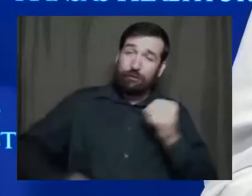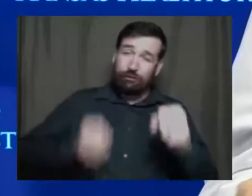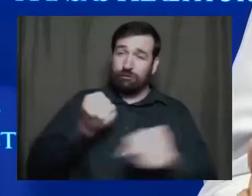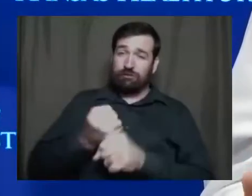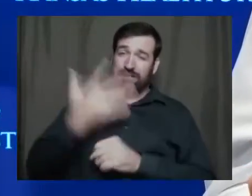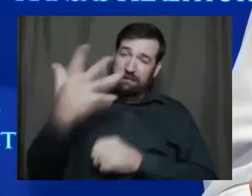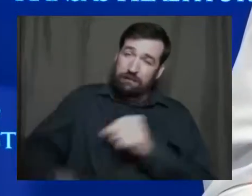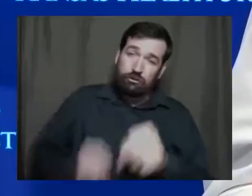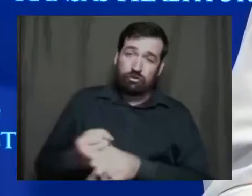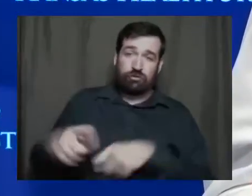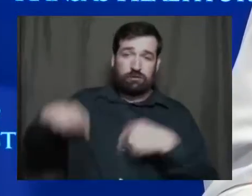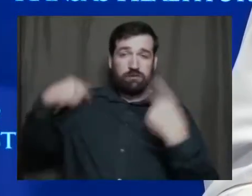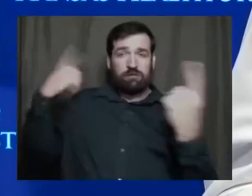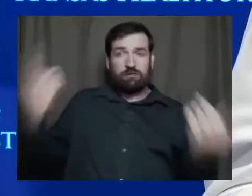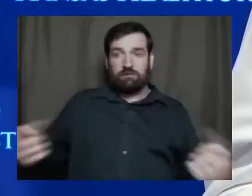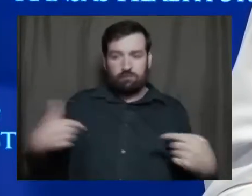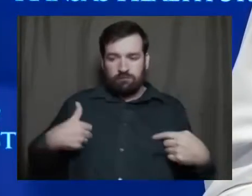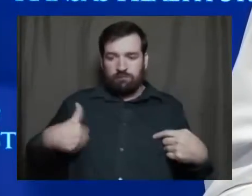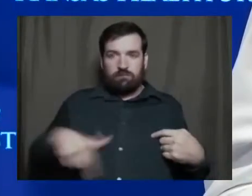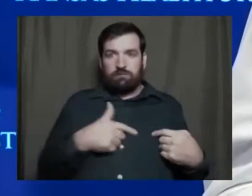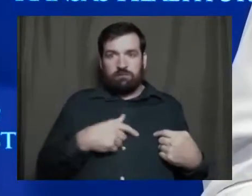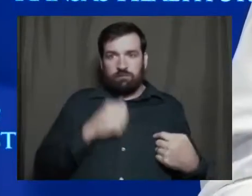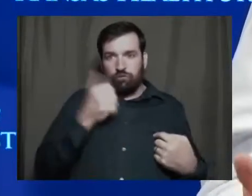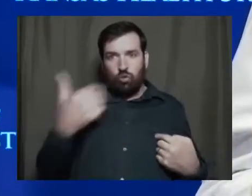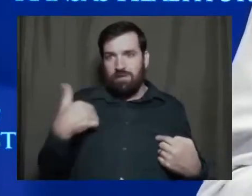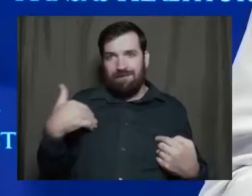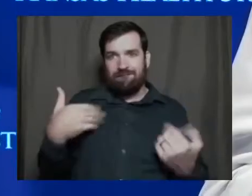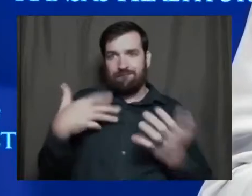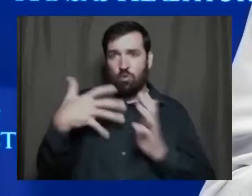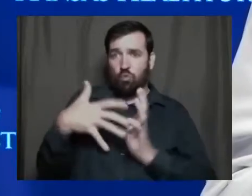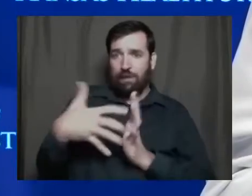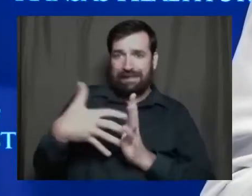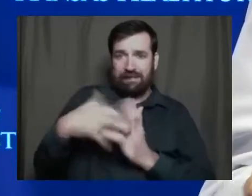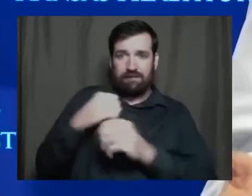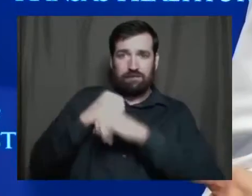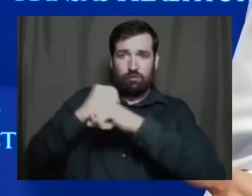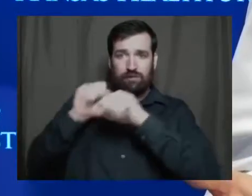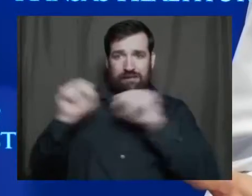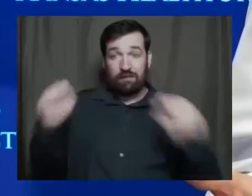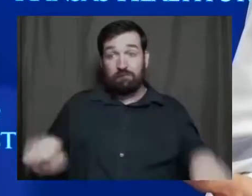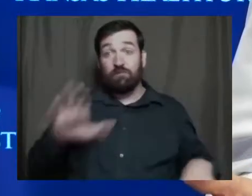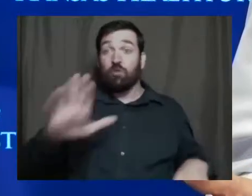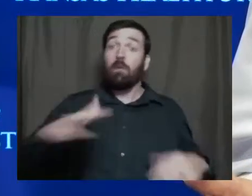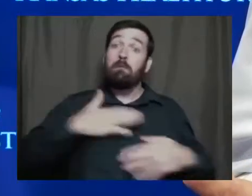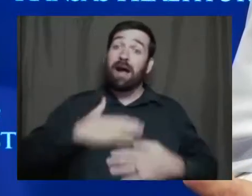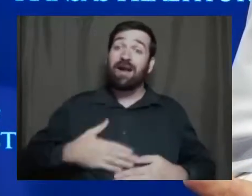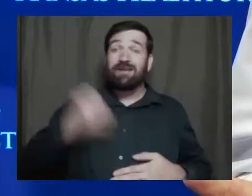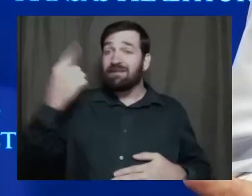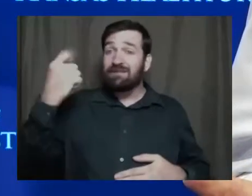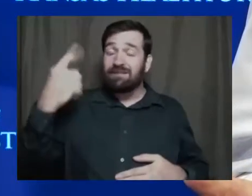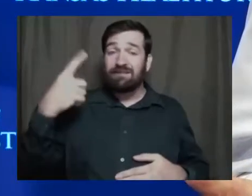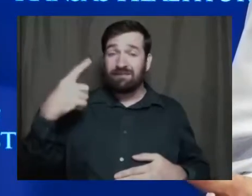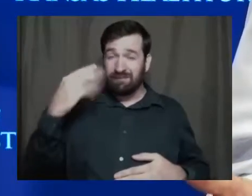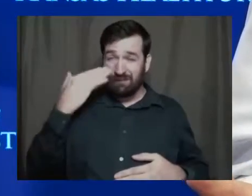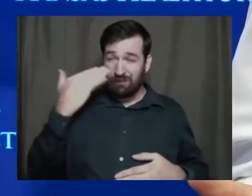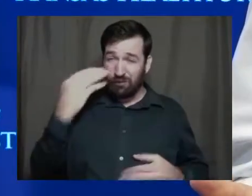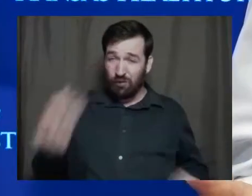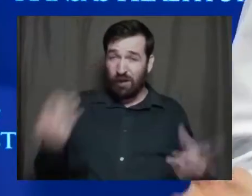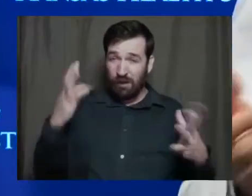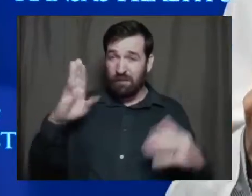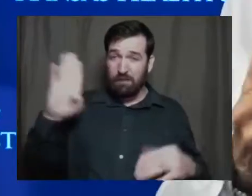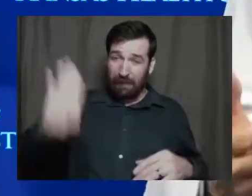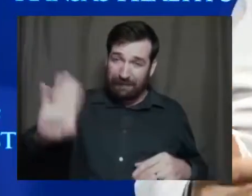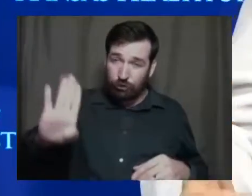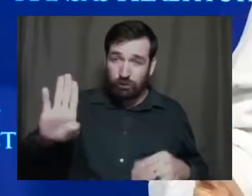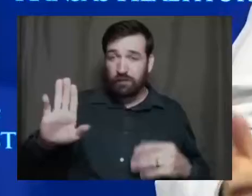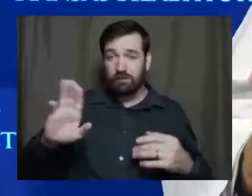and we don't have weakened immune systems. Your body, you walk around, you got all these viruses and bacteria in you all the time, and